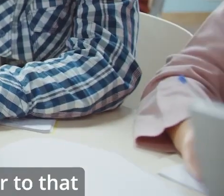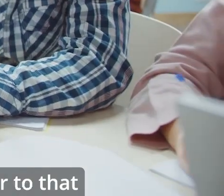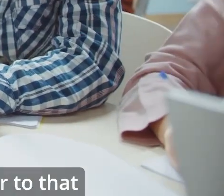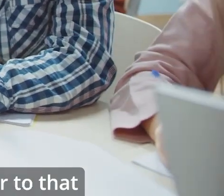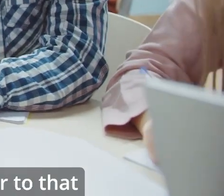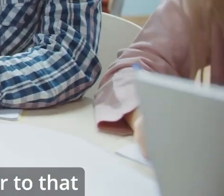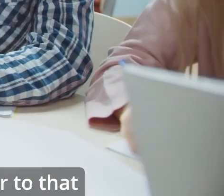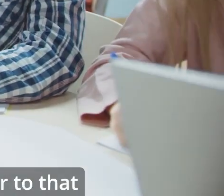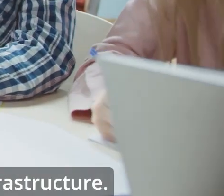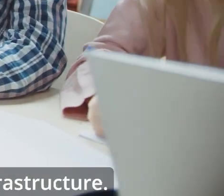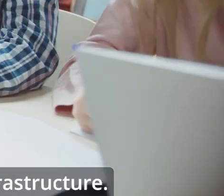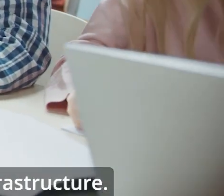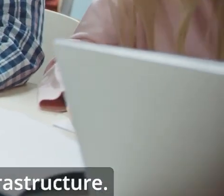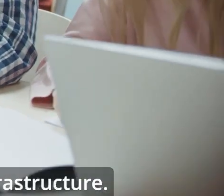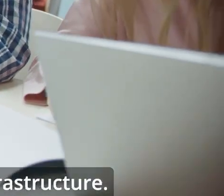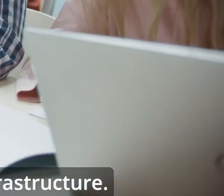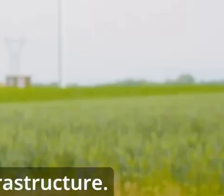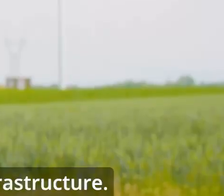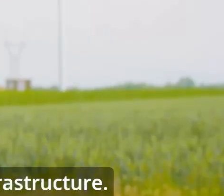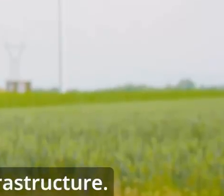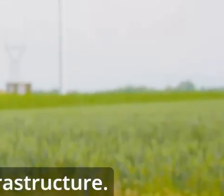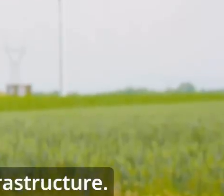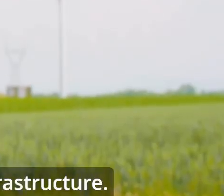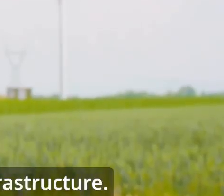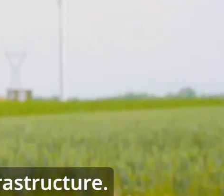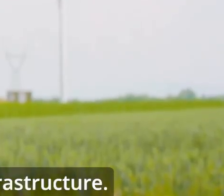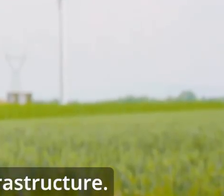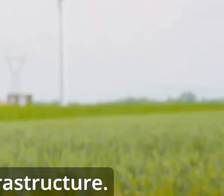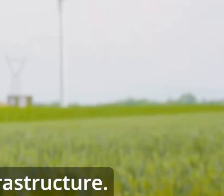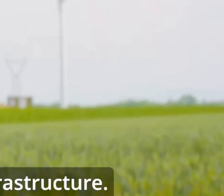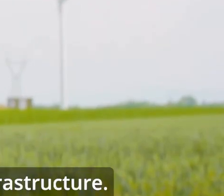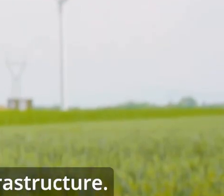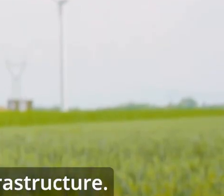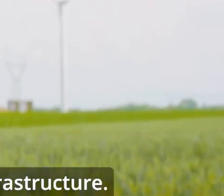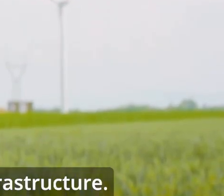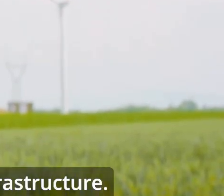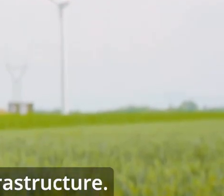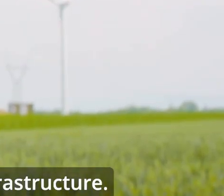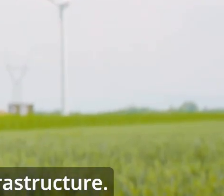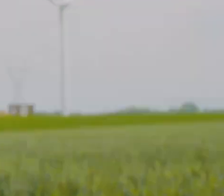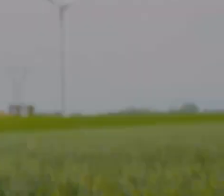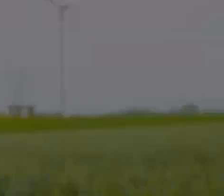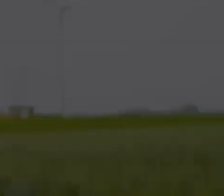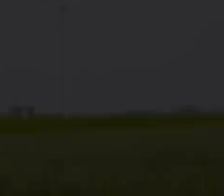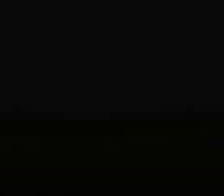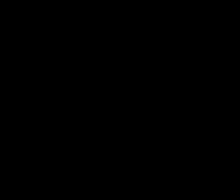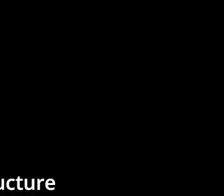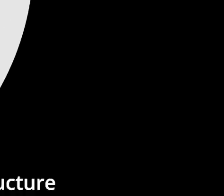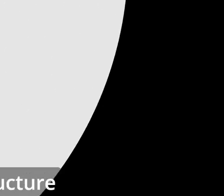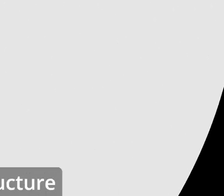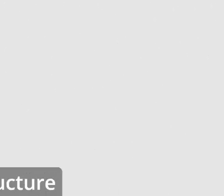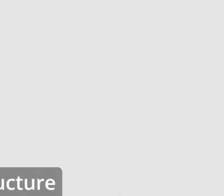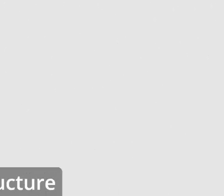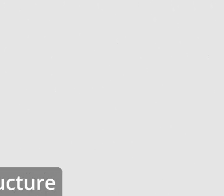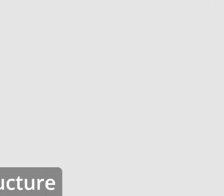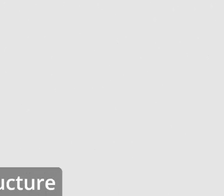gain approach, similar to that of net zero, in addressing today's investment into future infrastructure. The